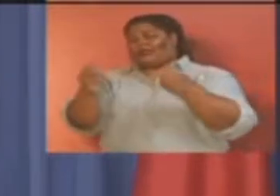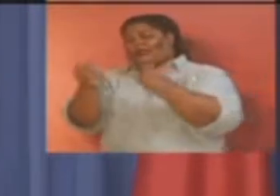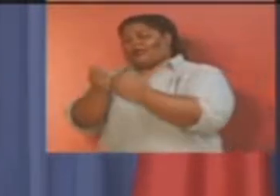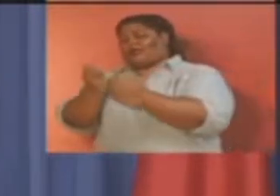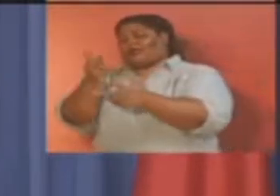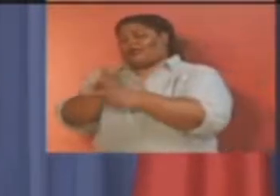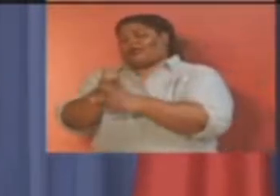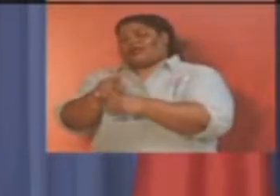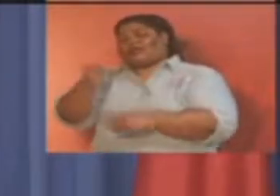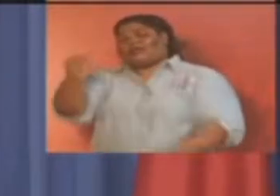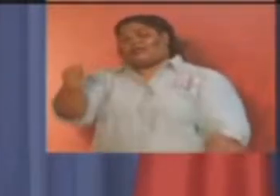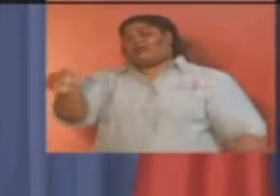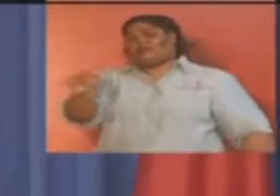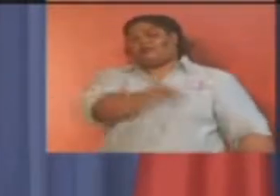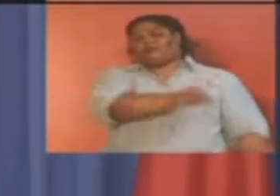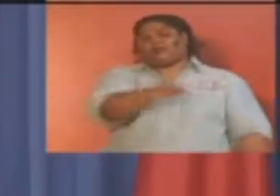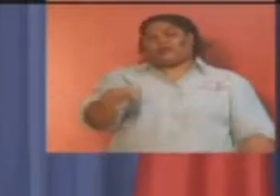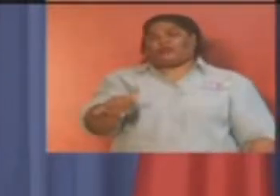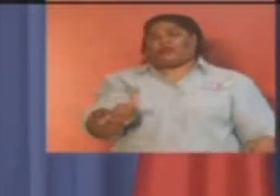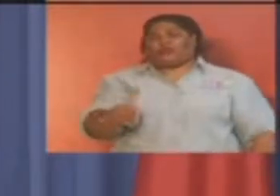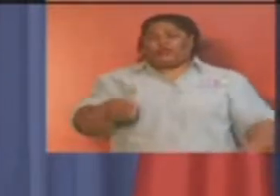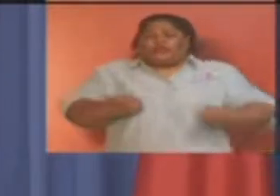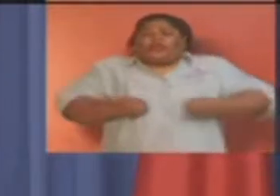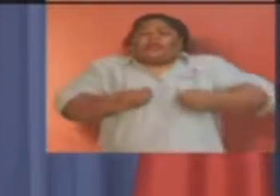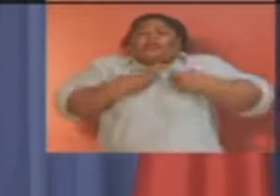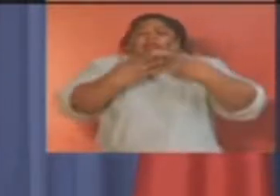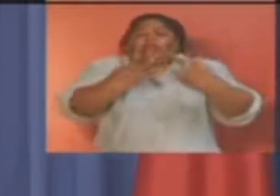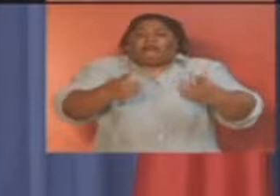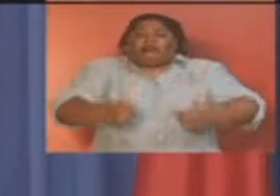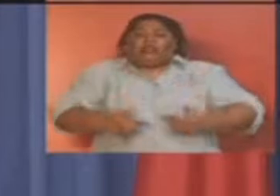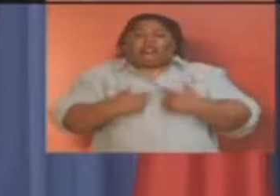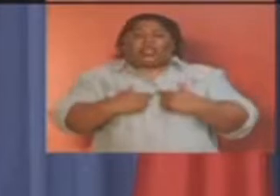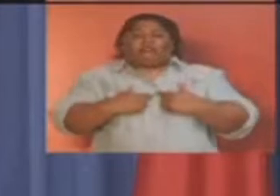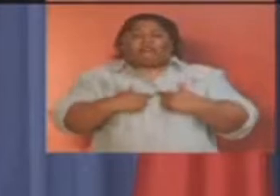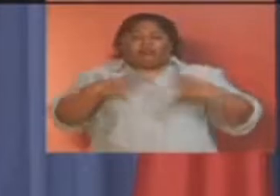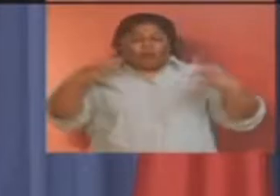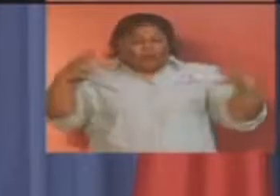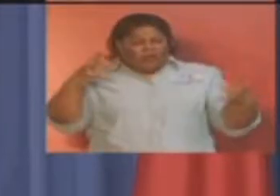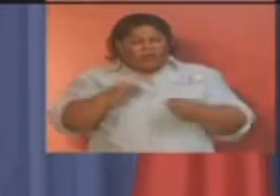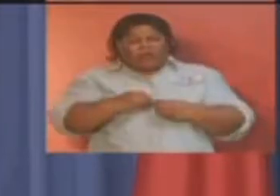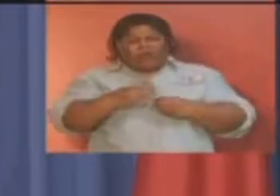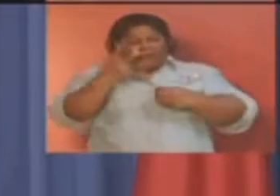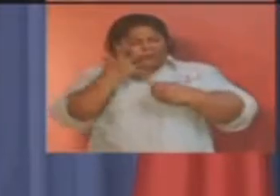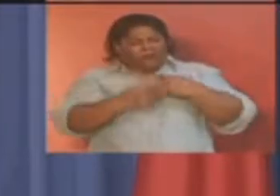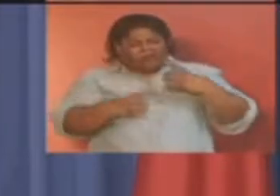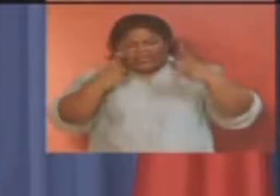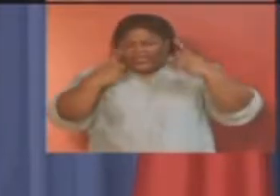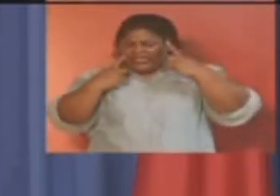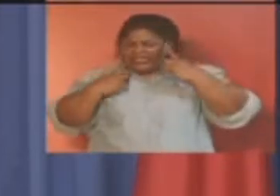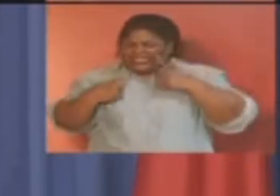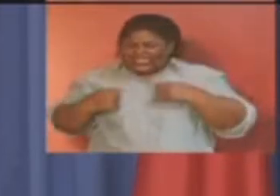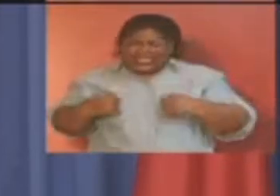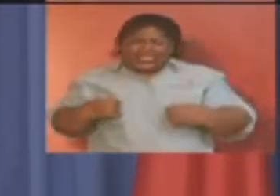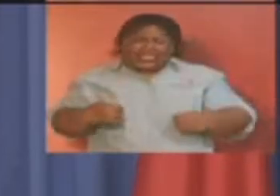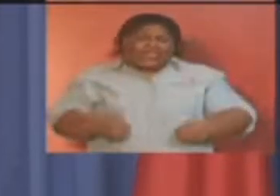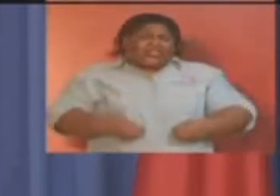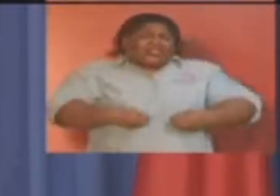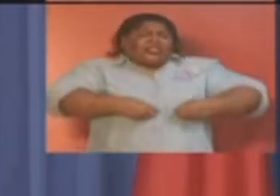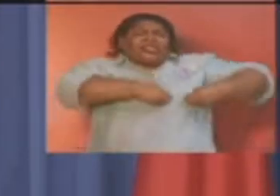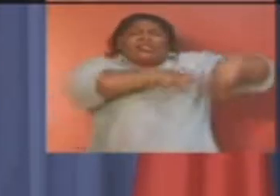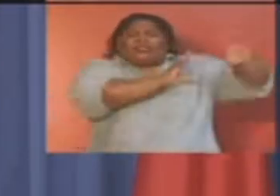their life, soul, and blood in this pandemic. I want you all to